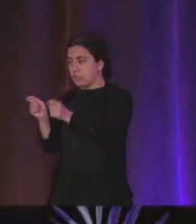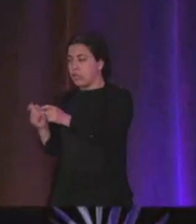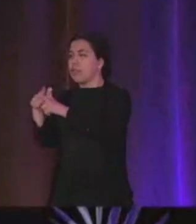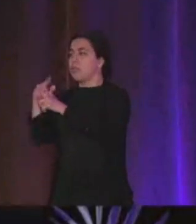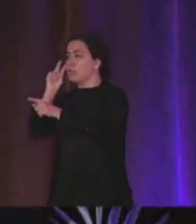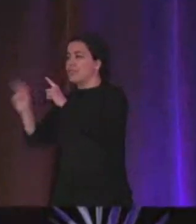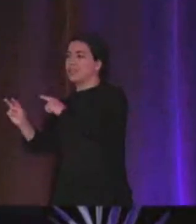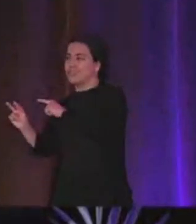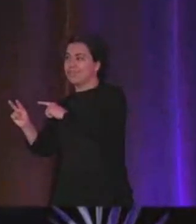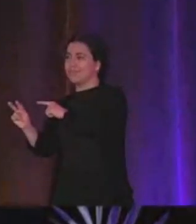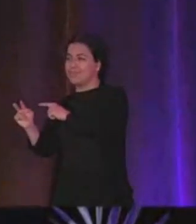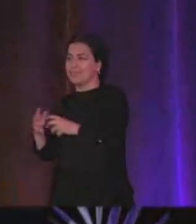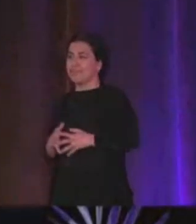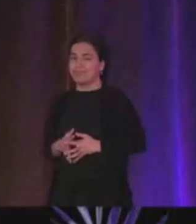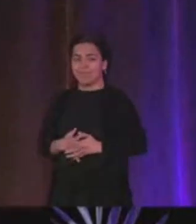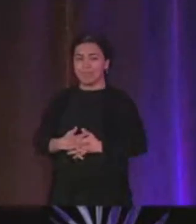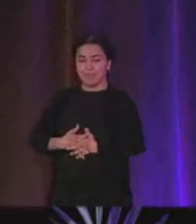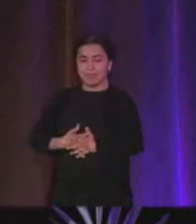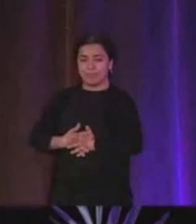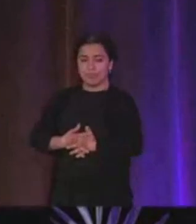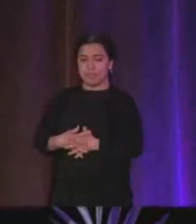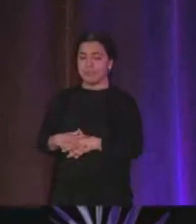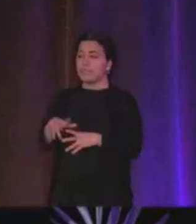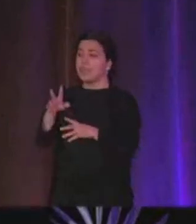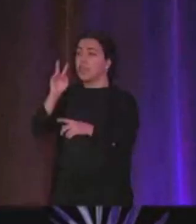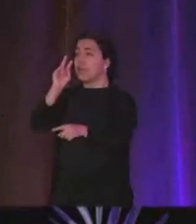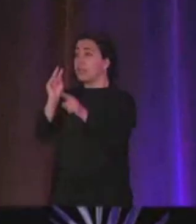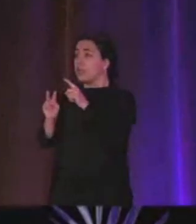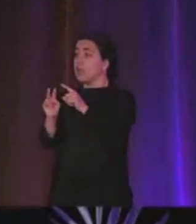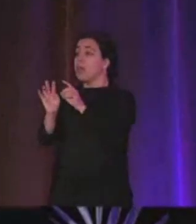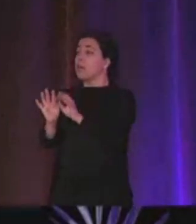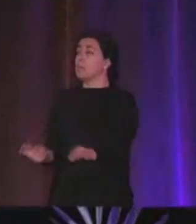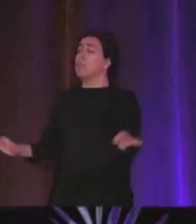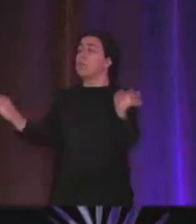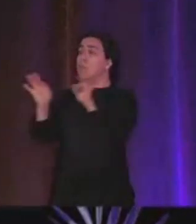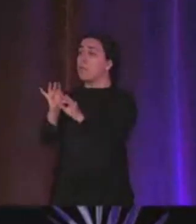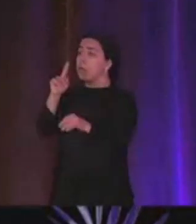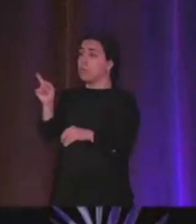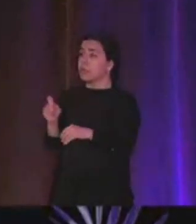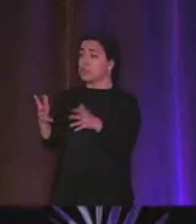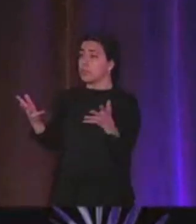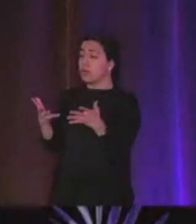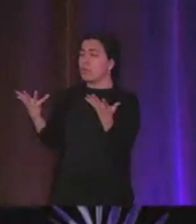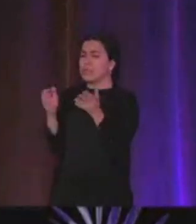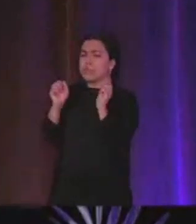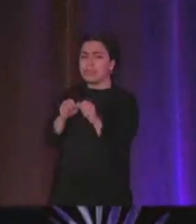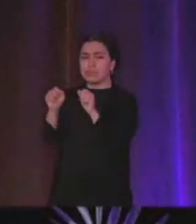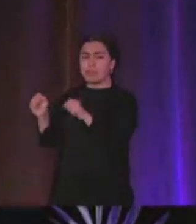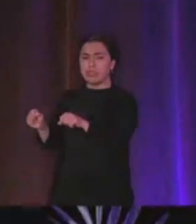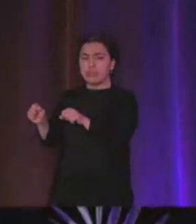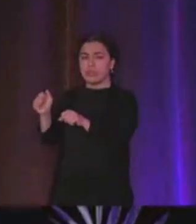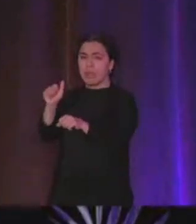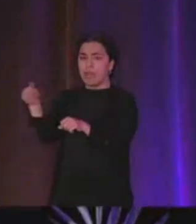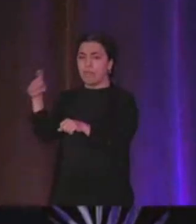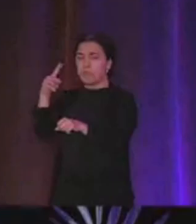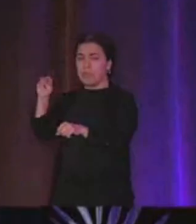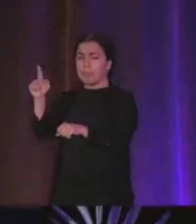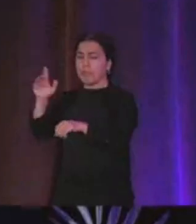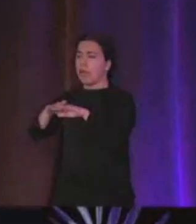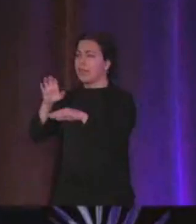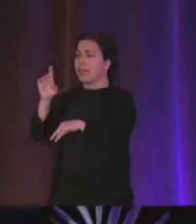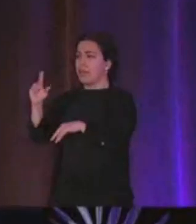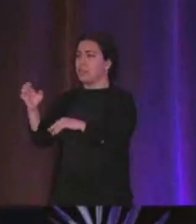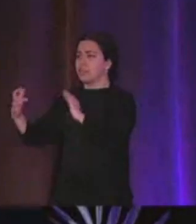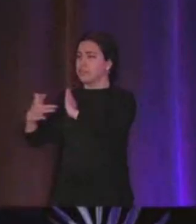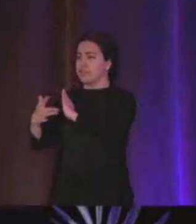predictions. Okay, so the next crucial question is, what are the potential applications of the ML on edge devices?